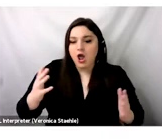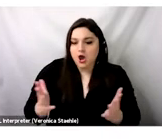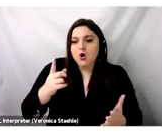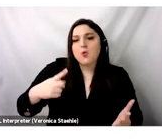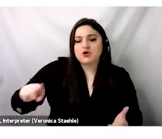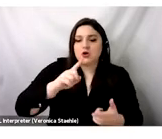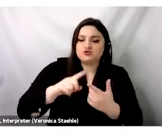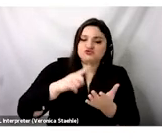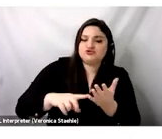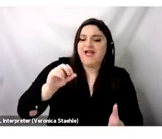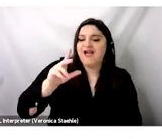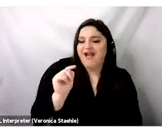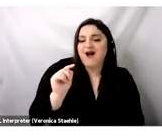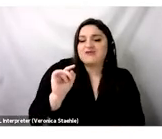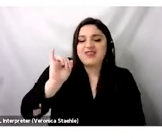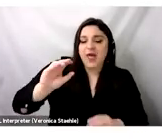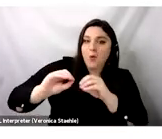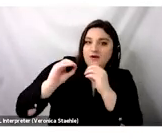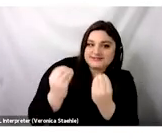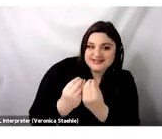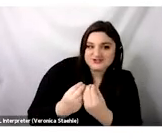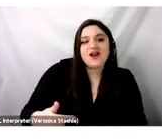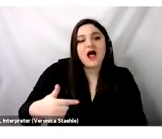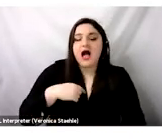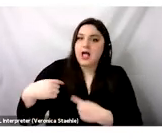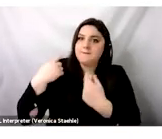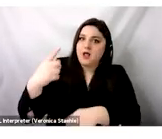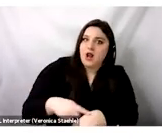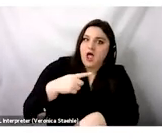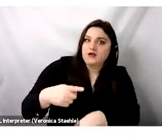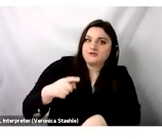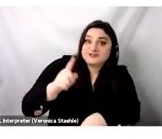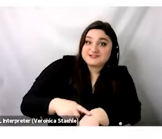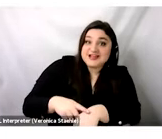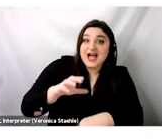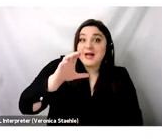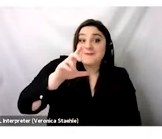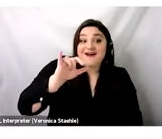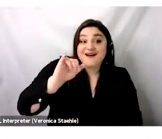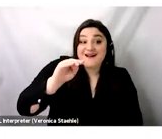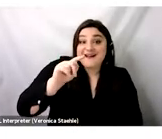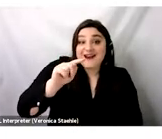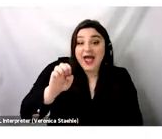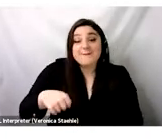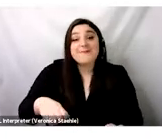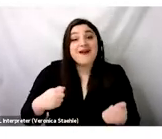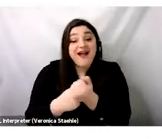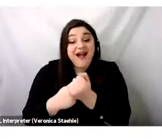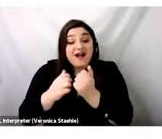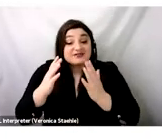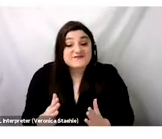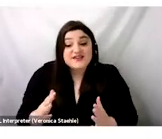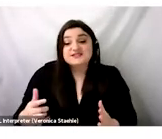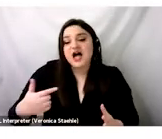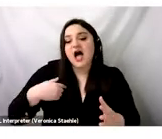out. I am a lifelong climate activist. I started my first nonprofit when I was 9. And so I